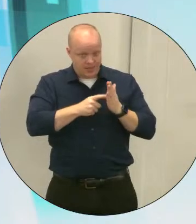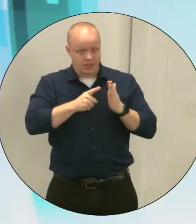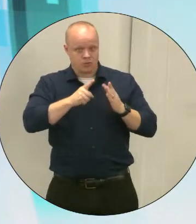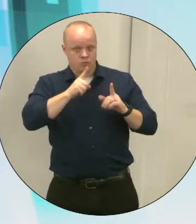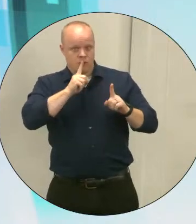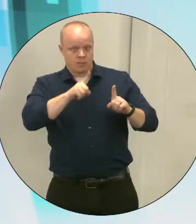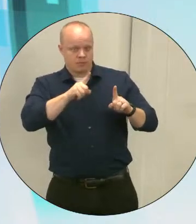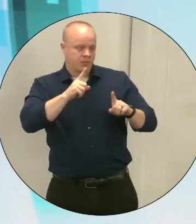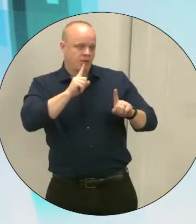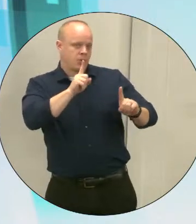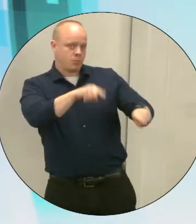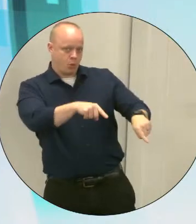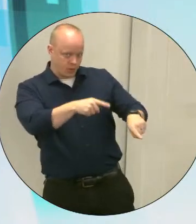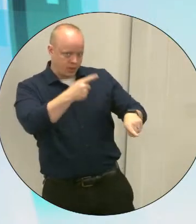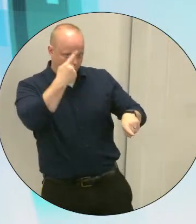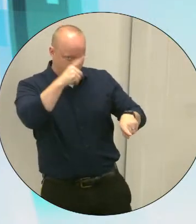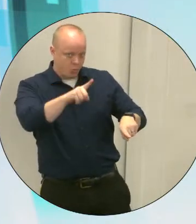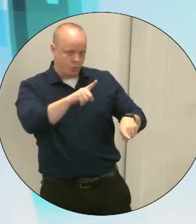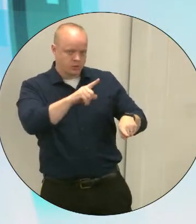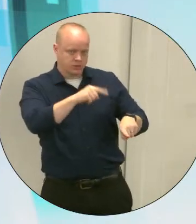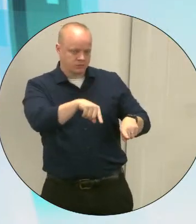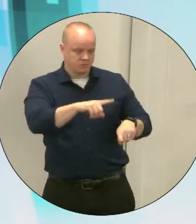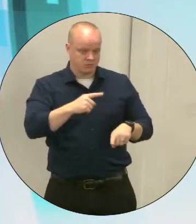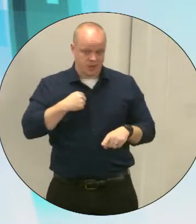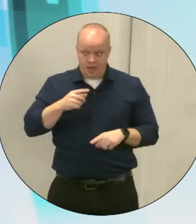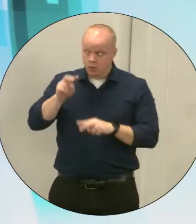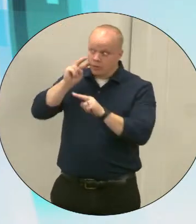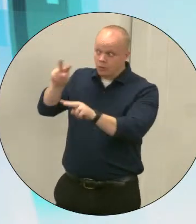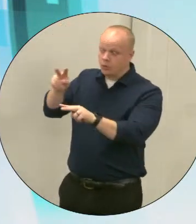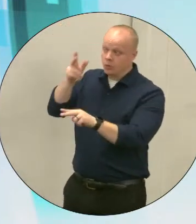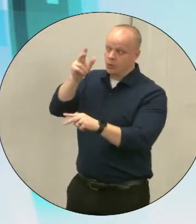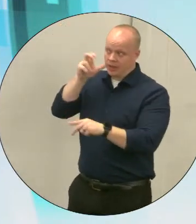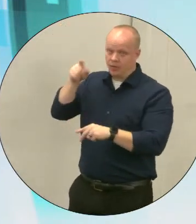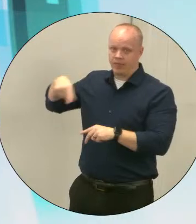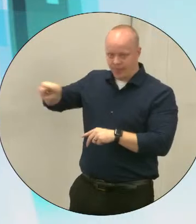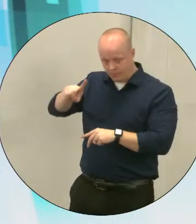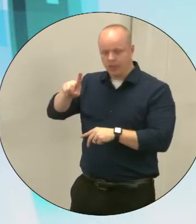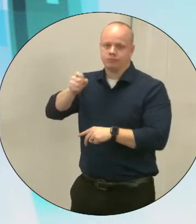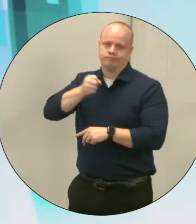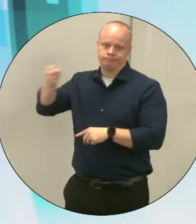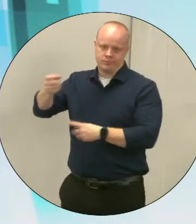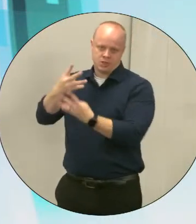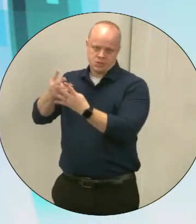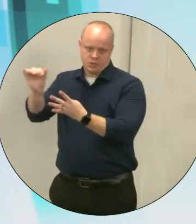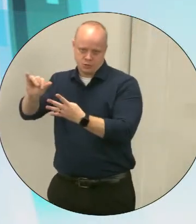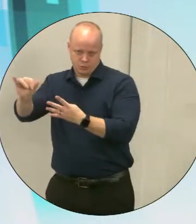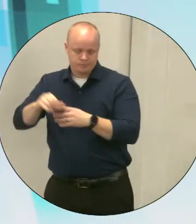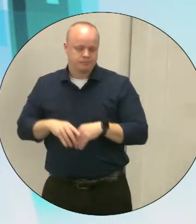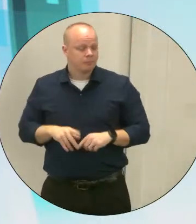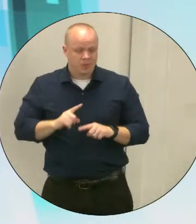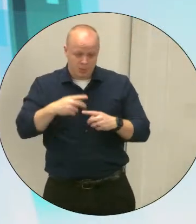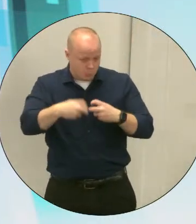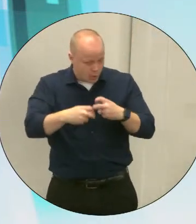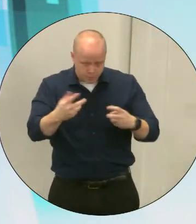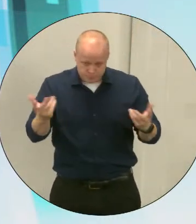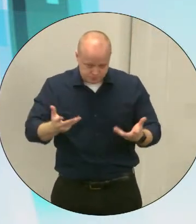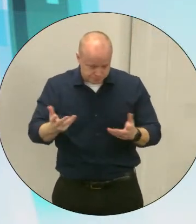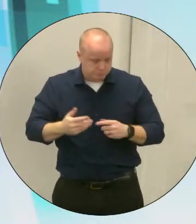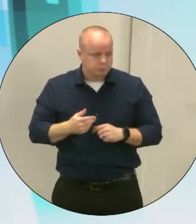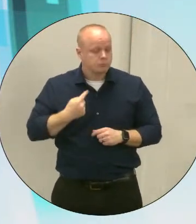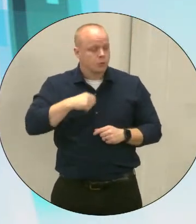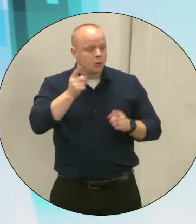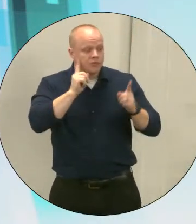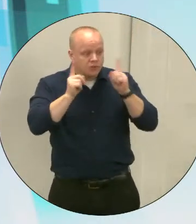reporters, and I look forward to hearing about their charges in the paper as well. But here's the problem. We've heard the